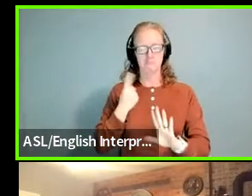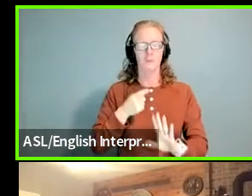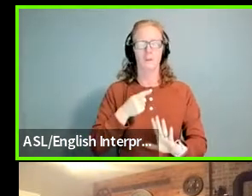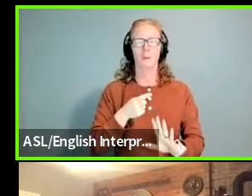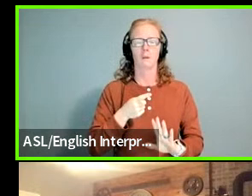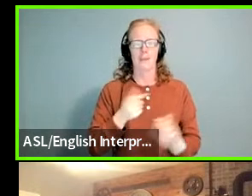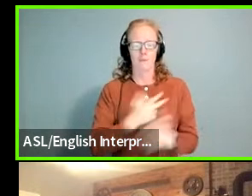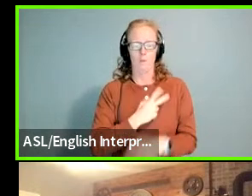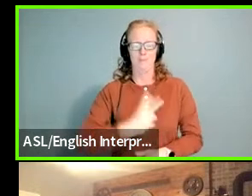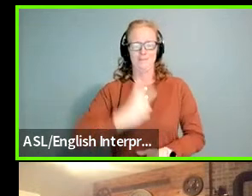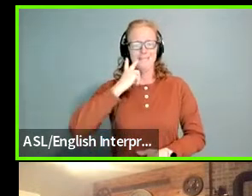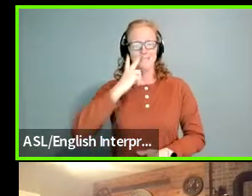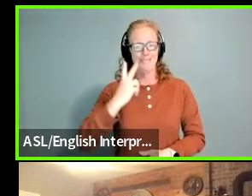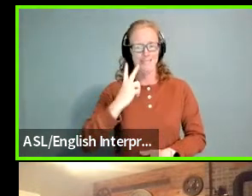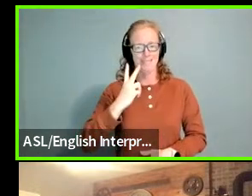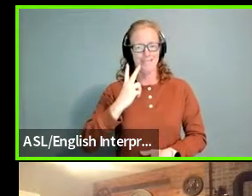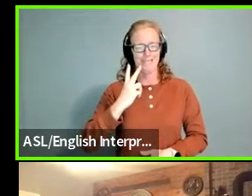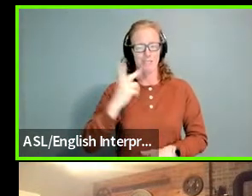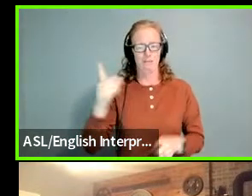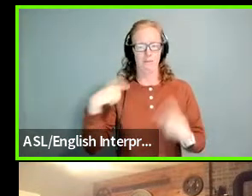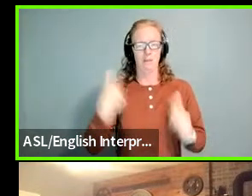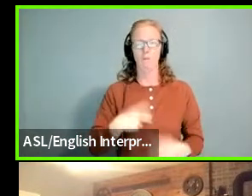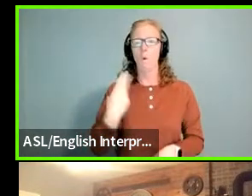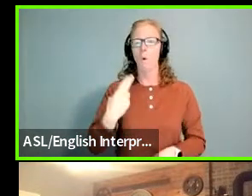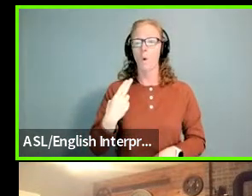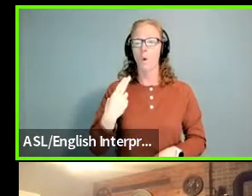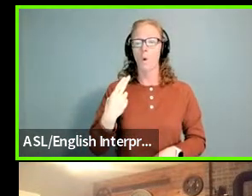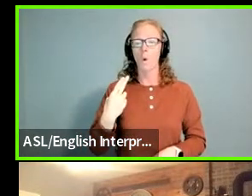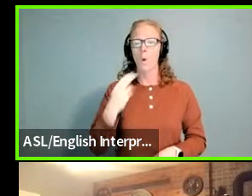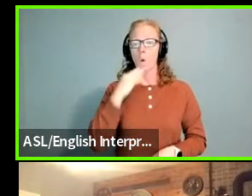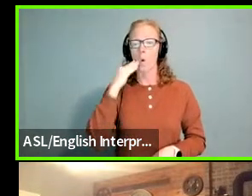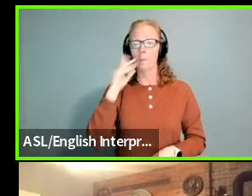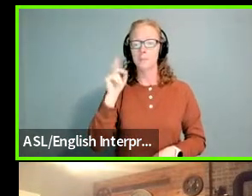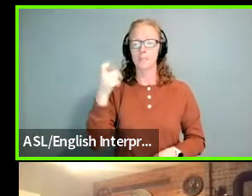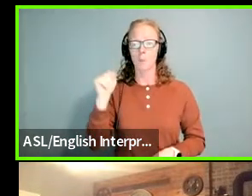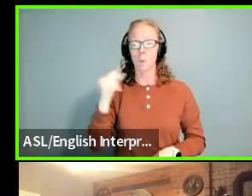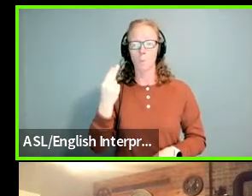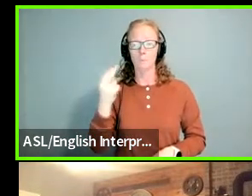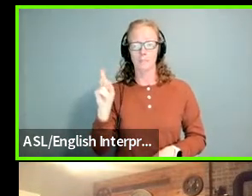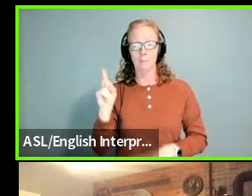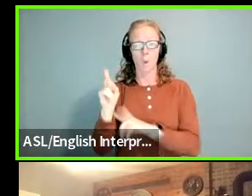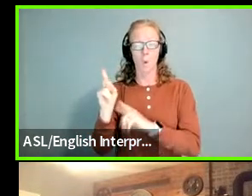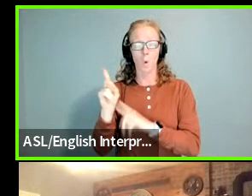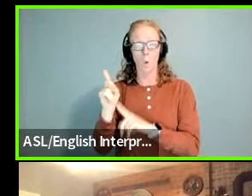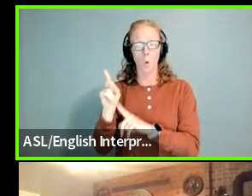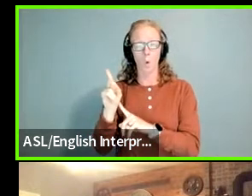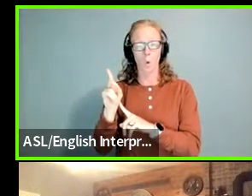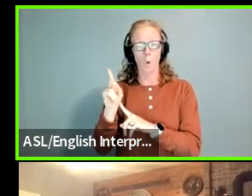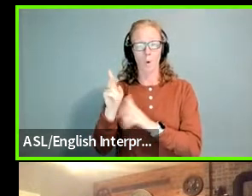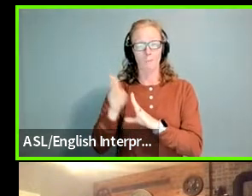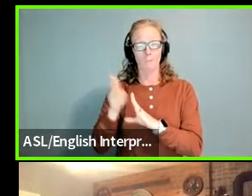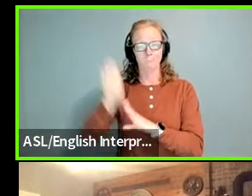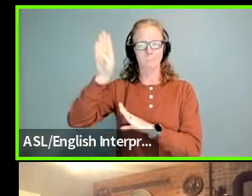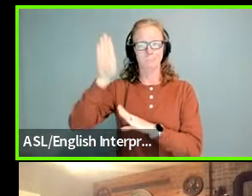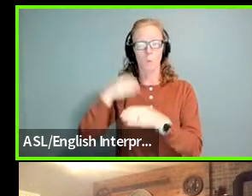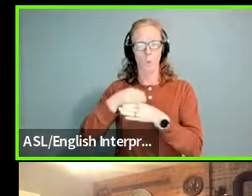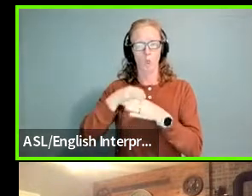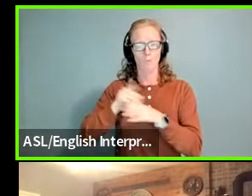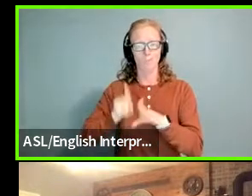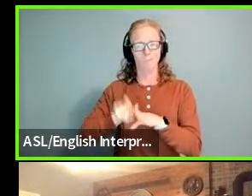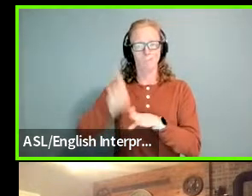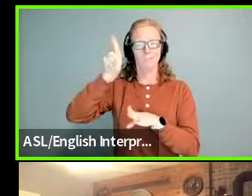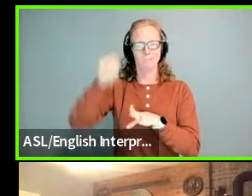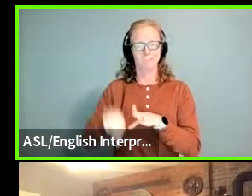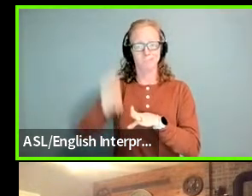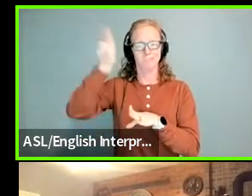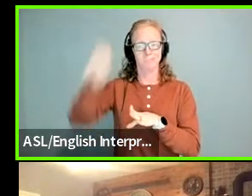seen. If you're going to go to Home Depot and buy lumber, you saw that price really went up for a while, and it came back, and then it went back up.